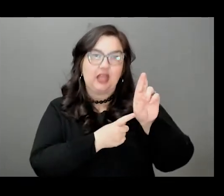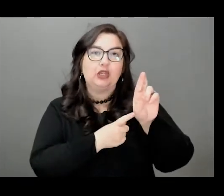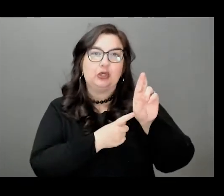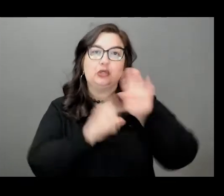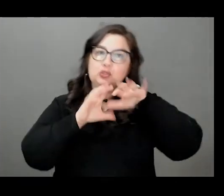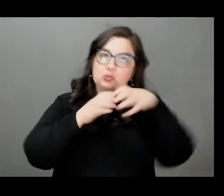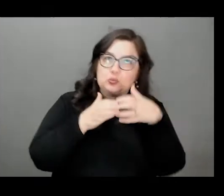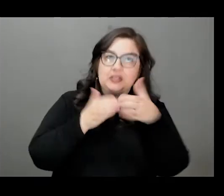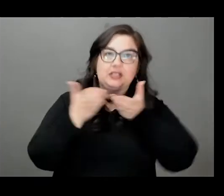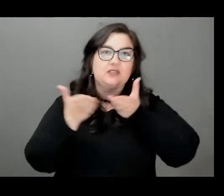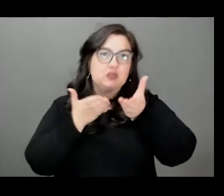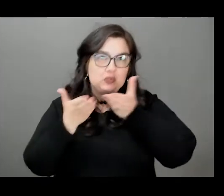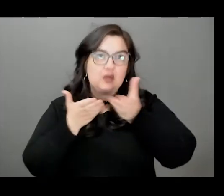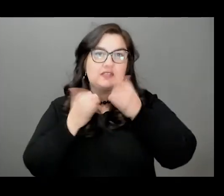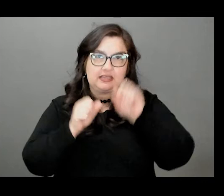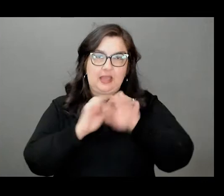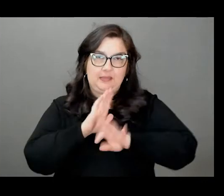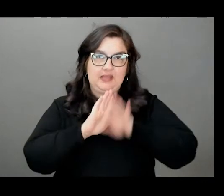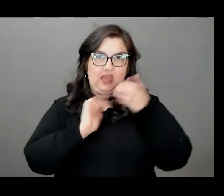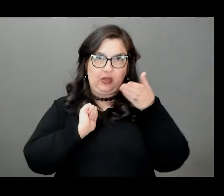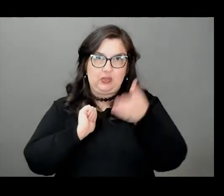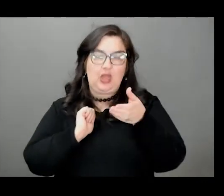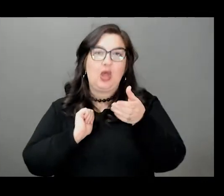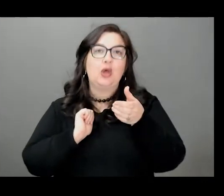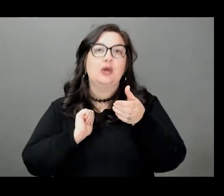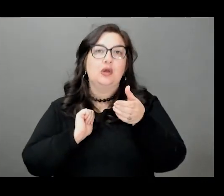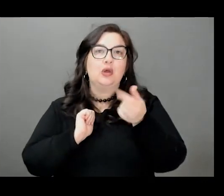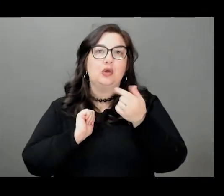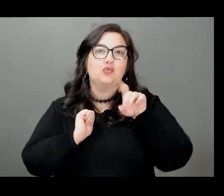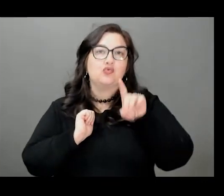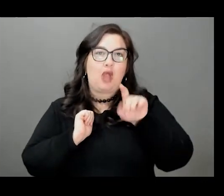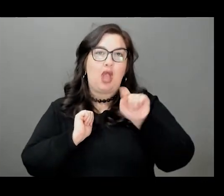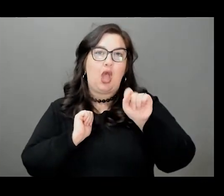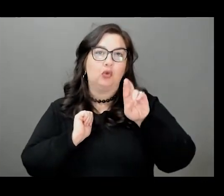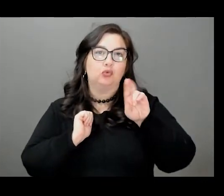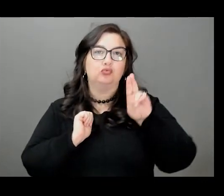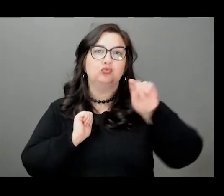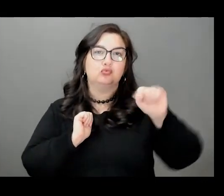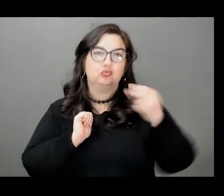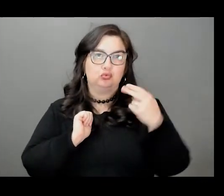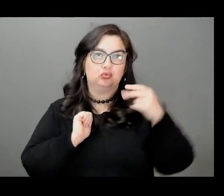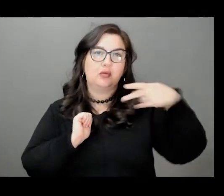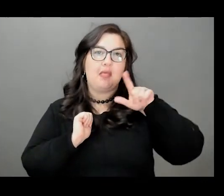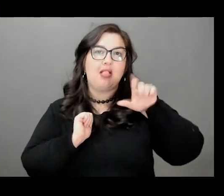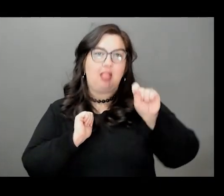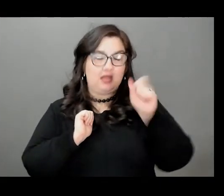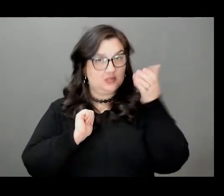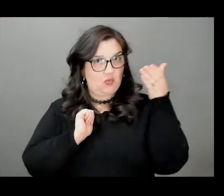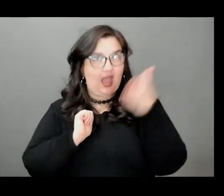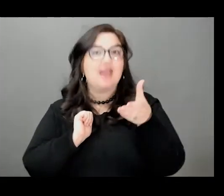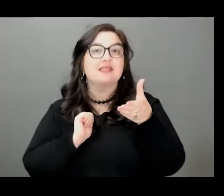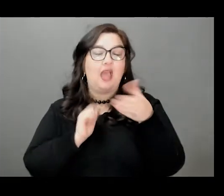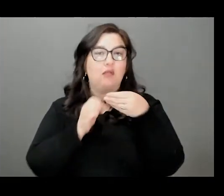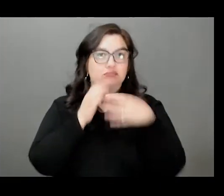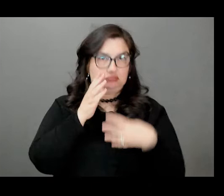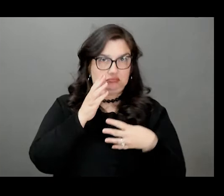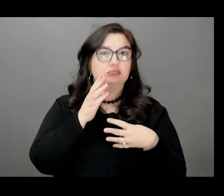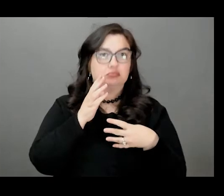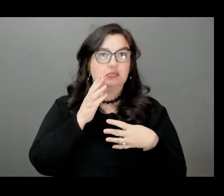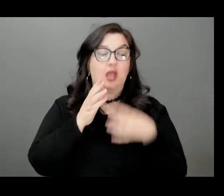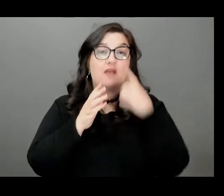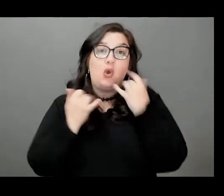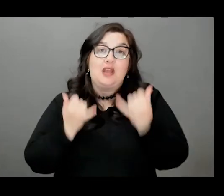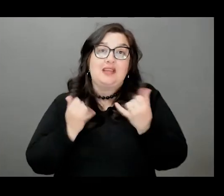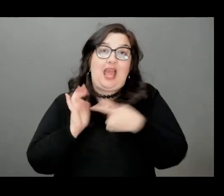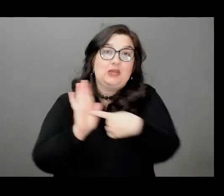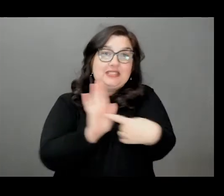us within the Amazon SageMaker console. Amazon SageMaker has a suite of services. We can be found under Ground Truth, and that's how our customers can navigate to